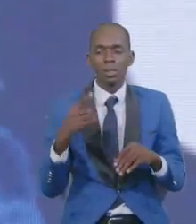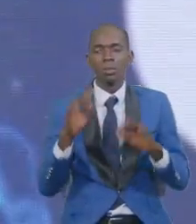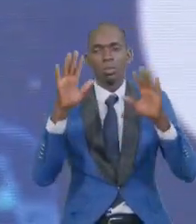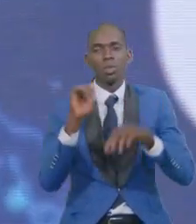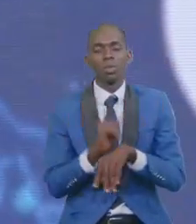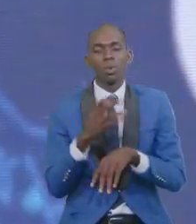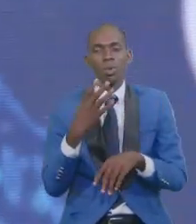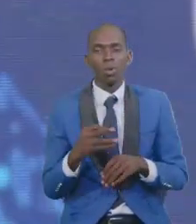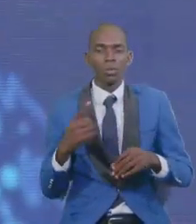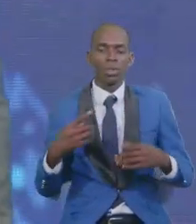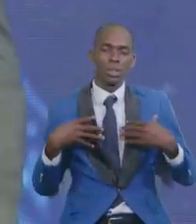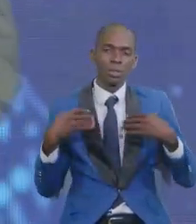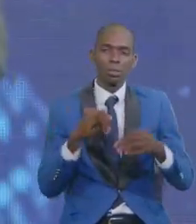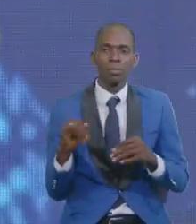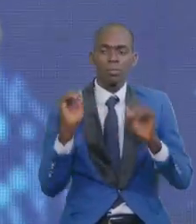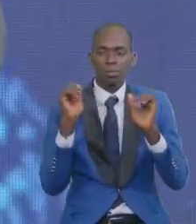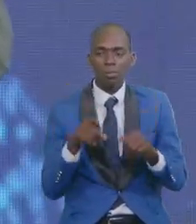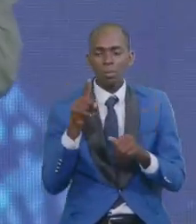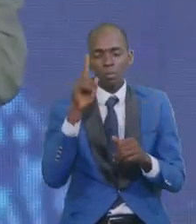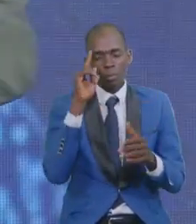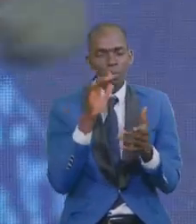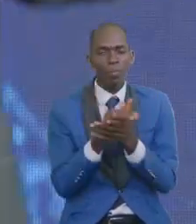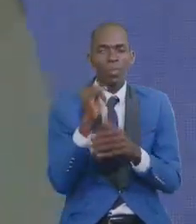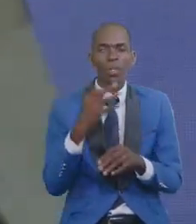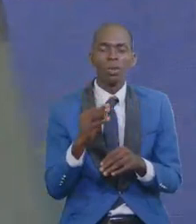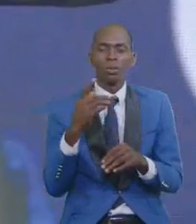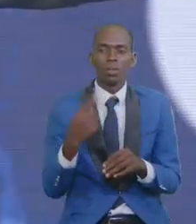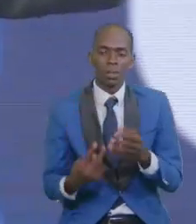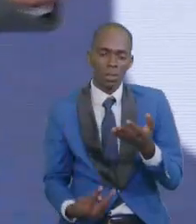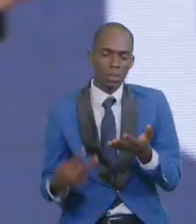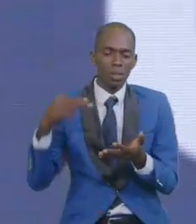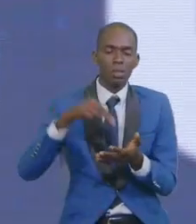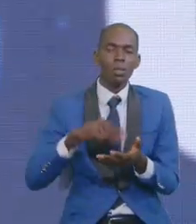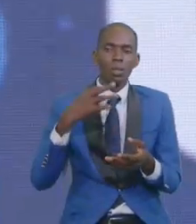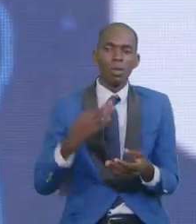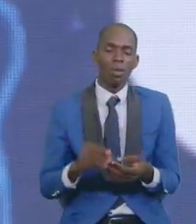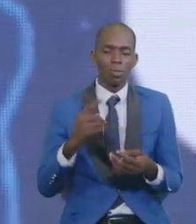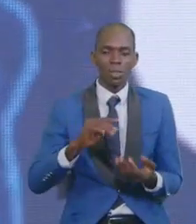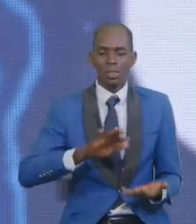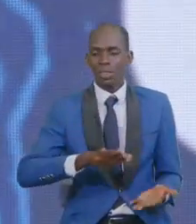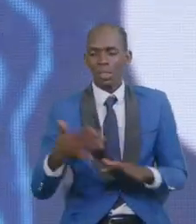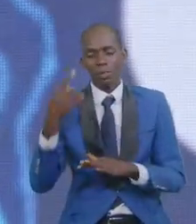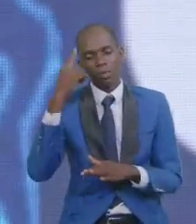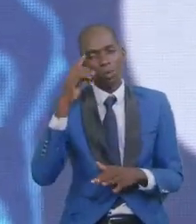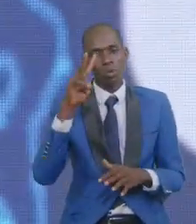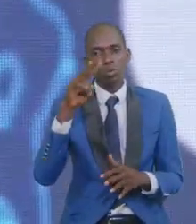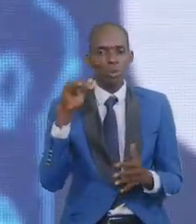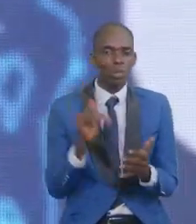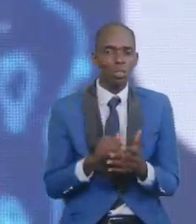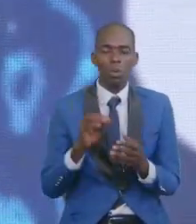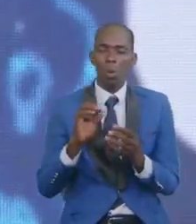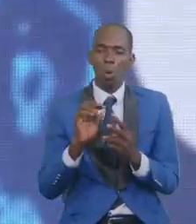Can you believe the resurrection of all the dead for 2,000 years or more, and that it